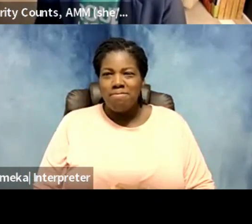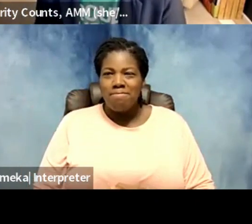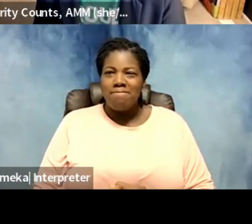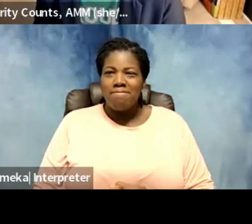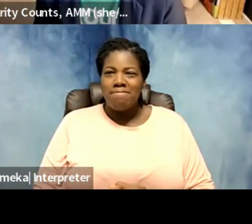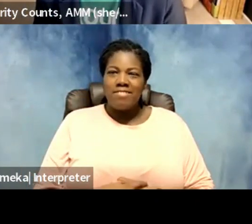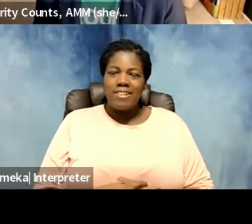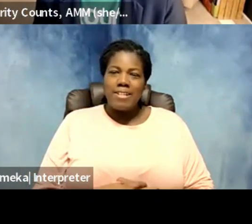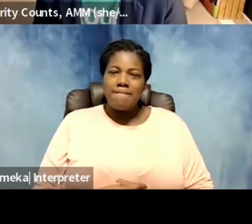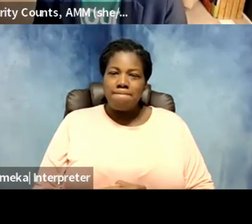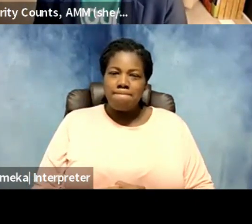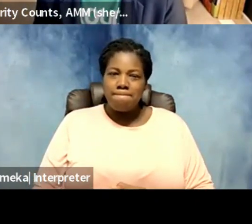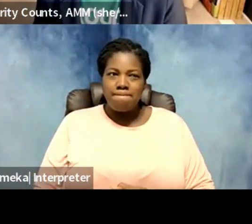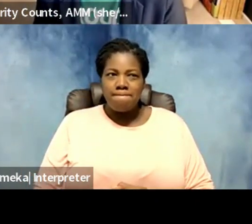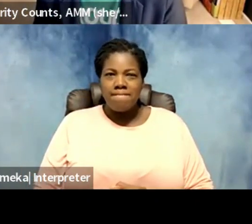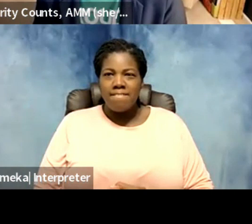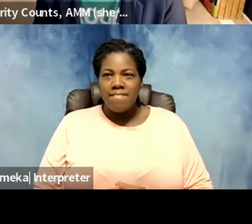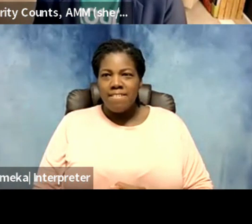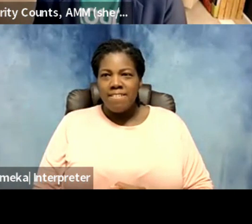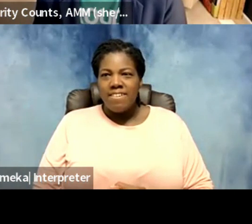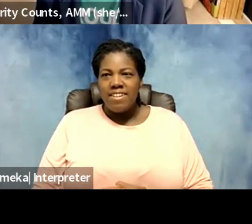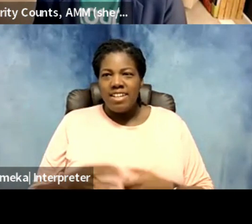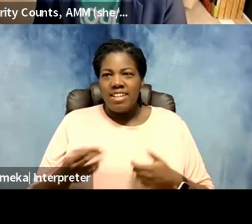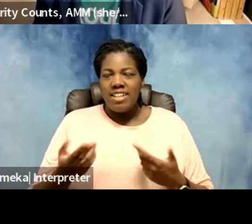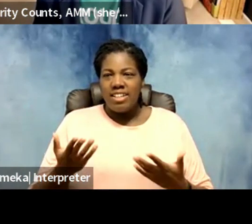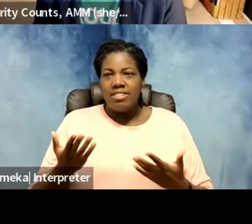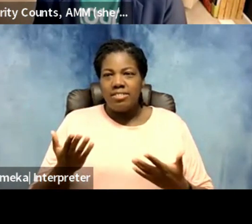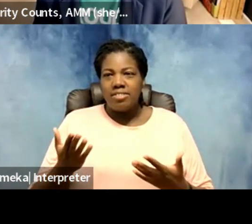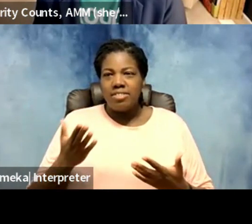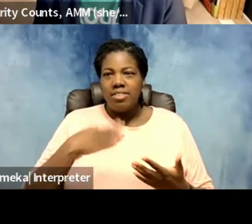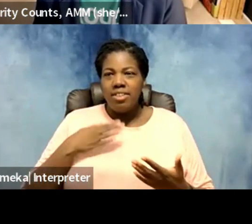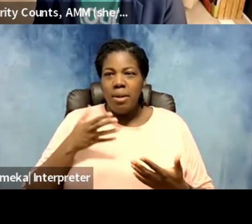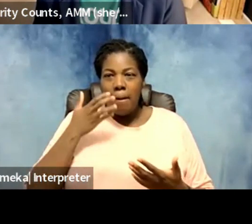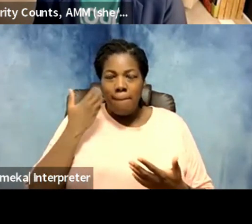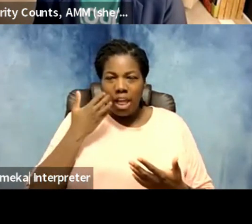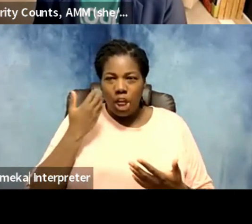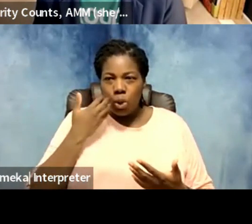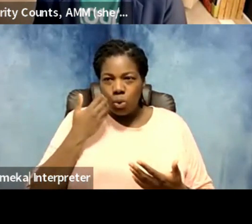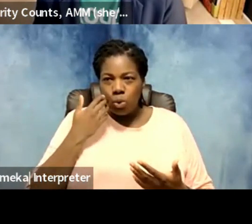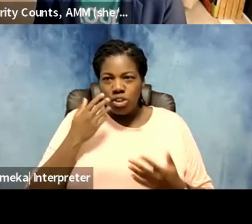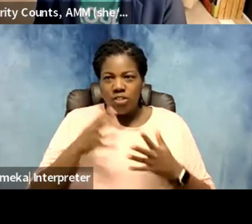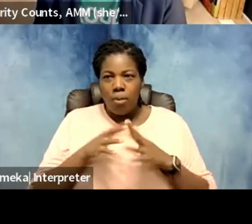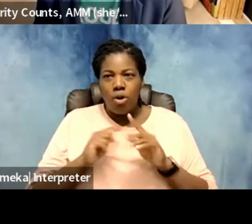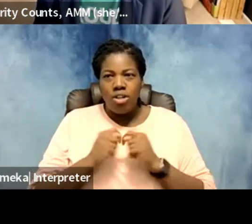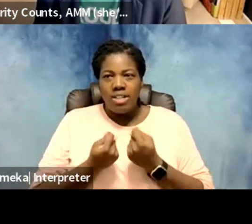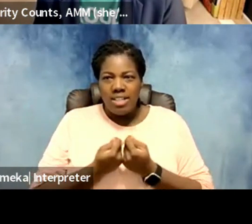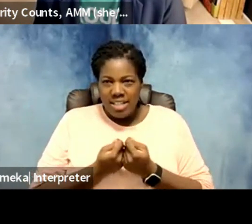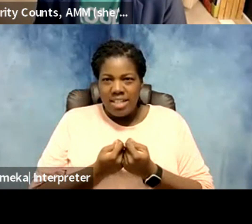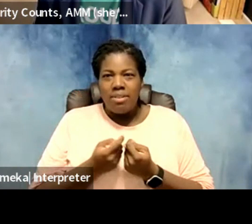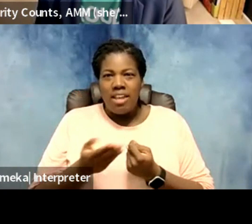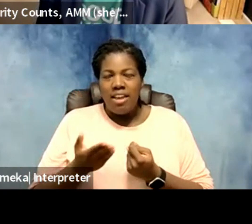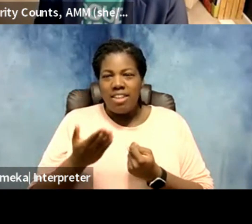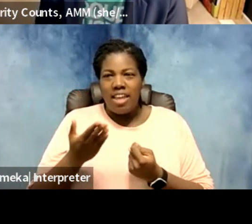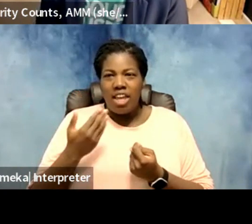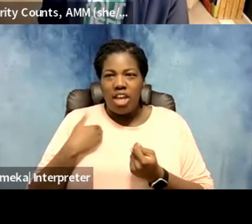congratulations. So it's it's only tempered by the fact that my Bengals are still are moving in the right direction. So